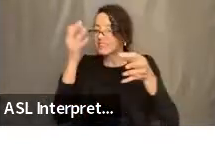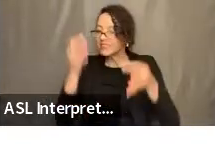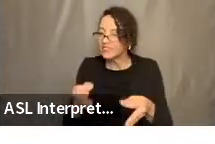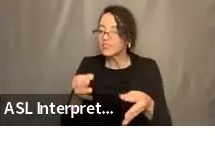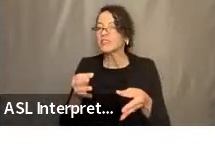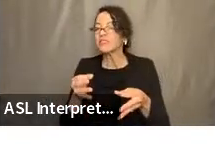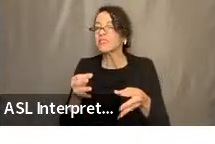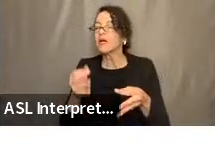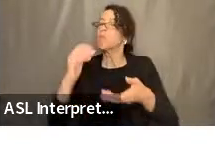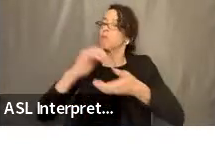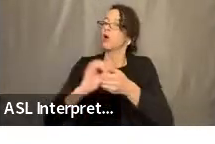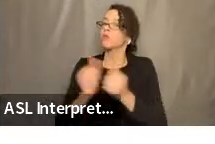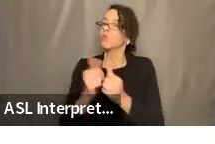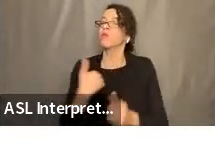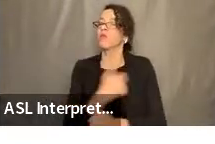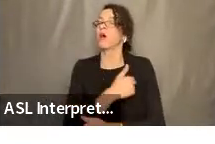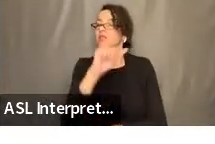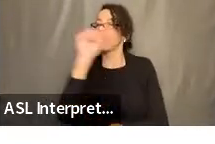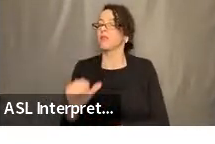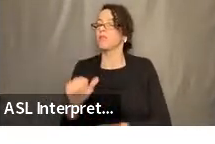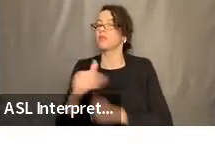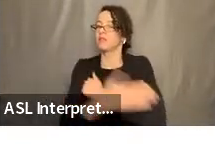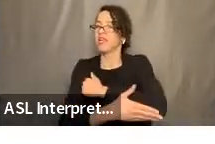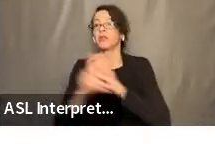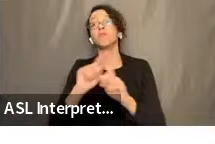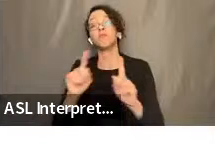but they are a separate health jurisdiction.